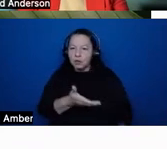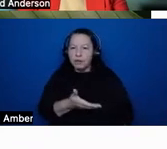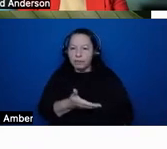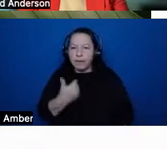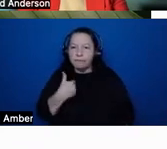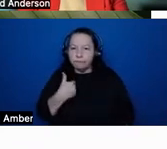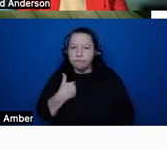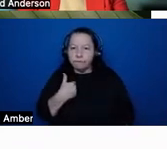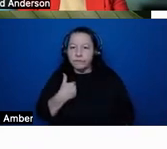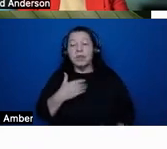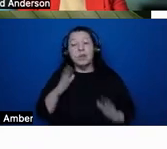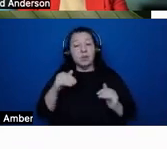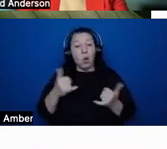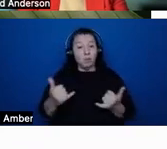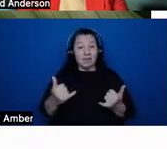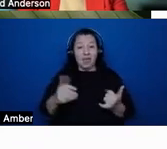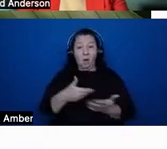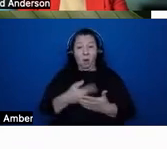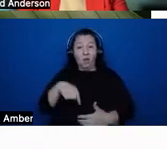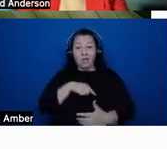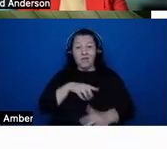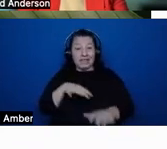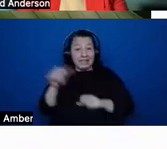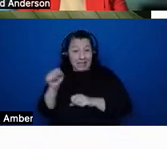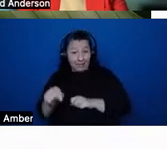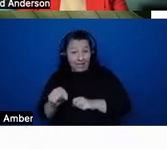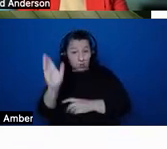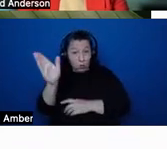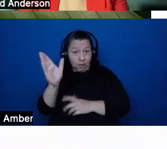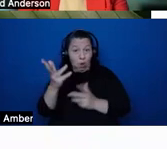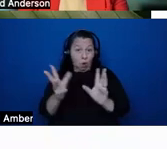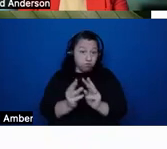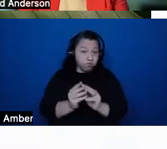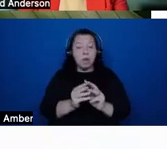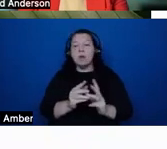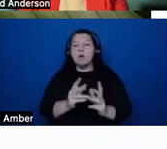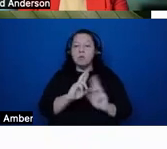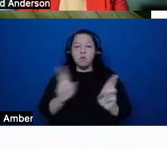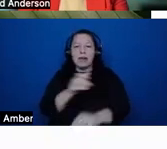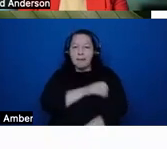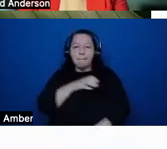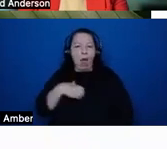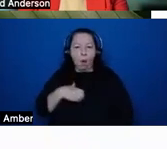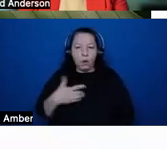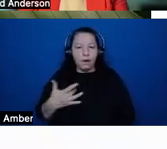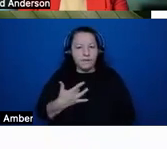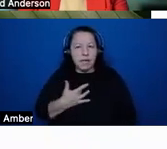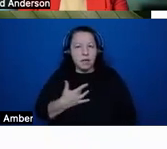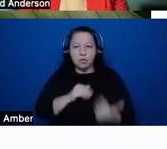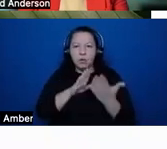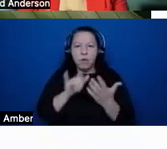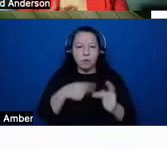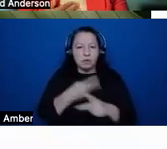I hope that today we all leave this webinar empowered to confront those attitudes, and lead